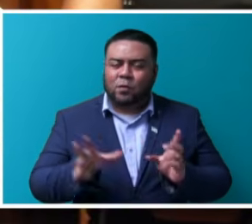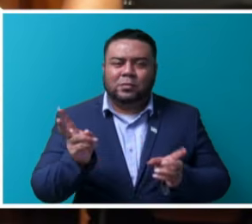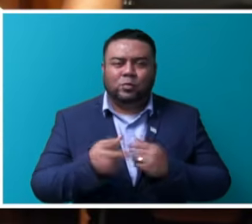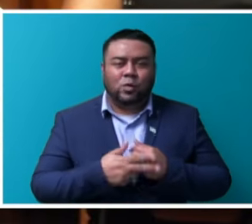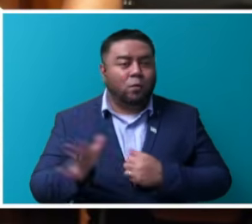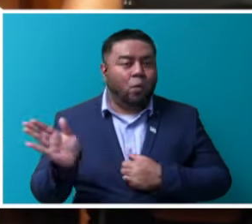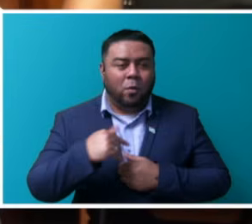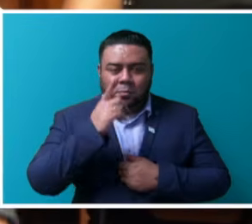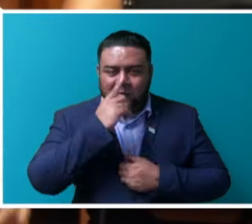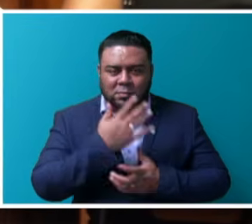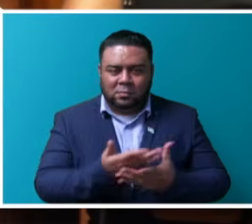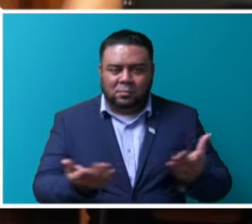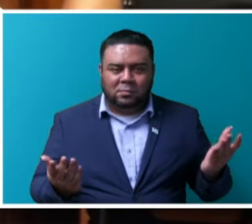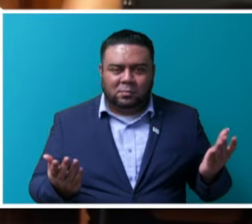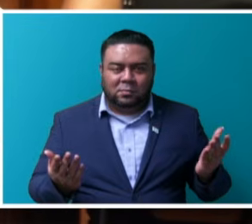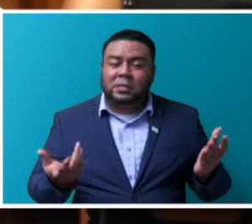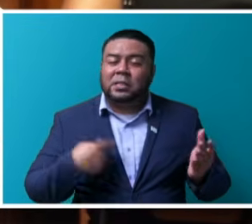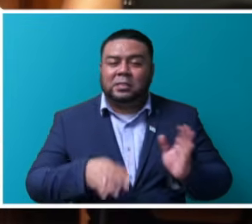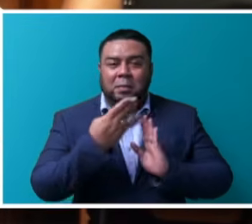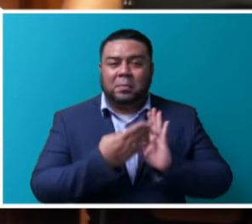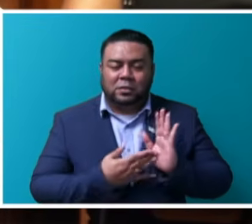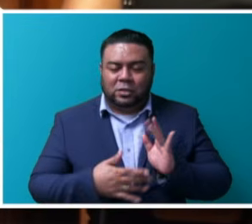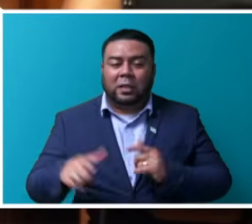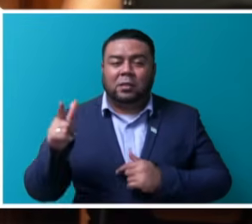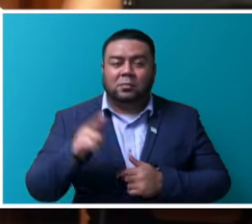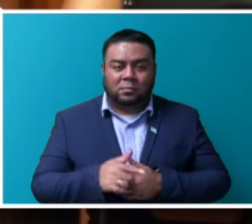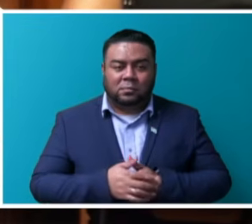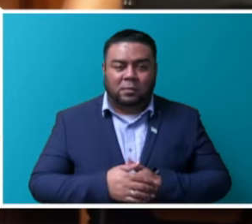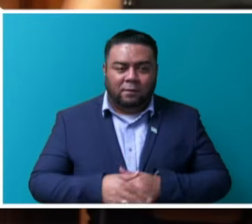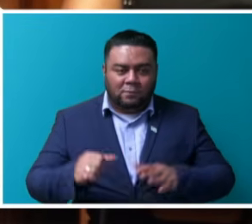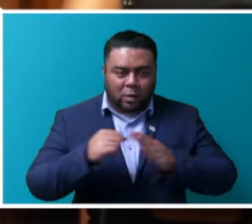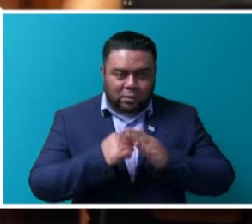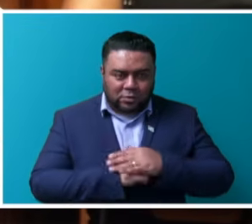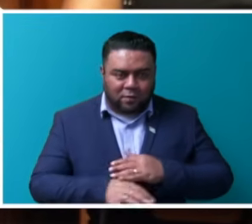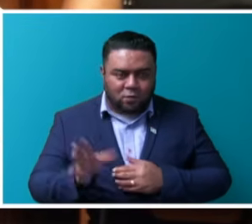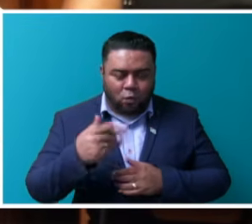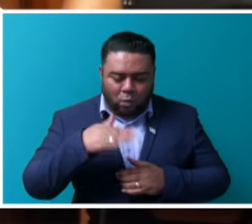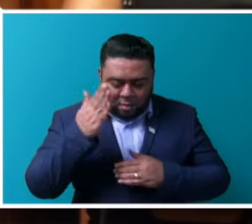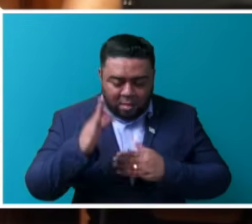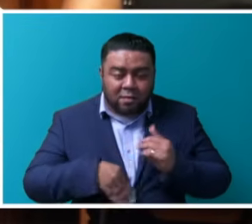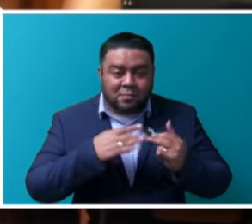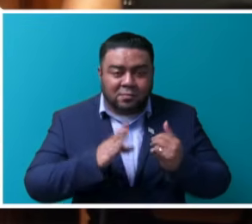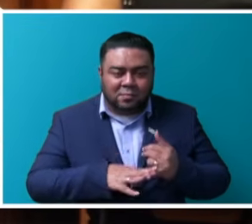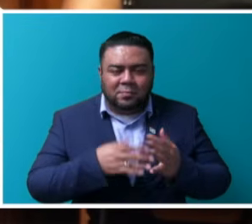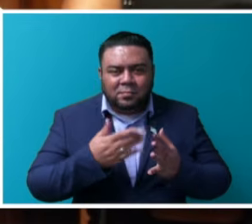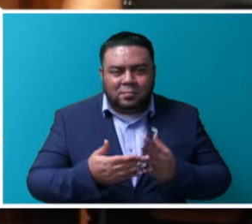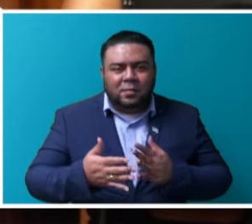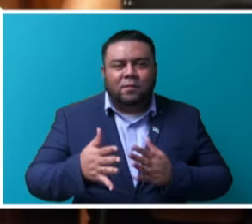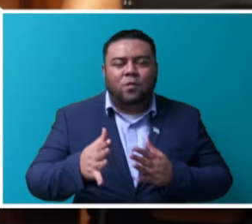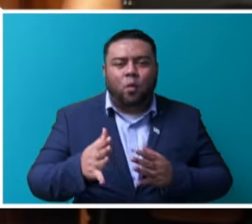Fijian. And this is a budget that lays the foundation for lasting social, economic, and political